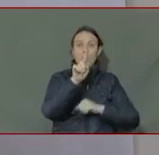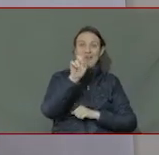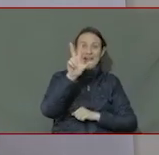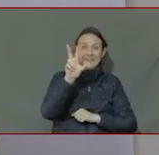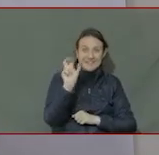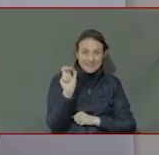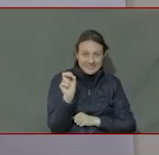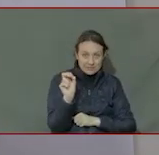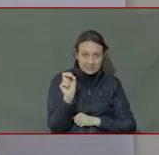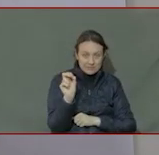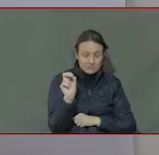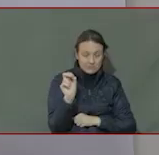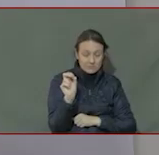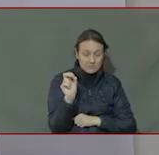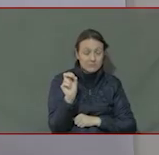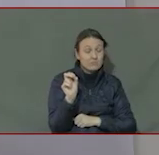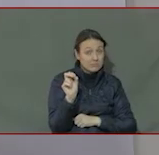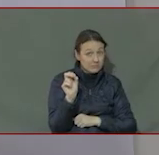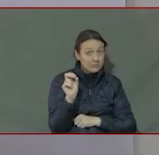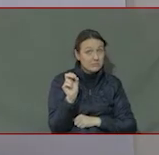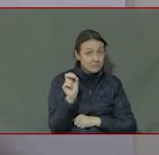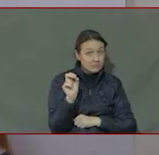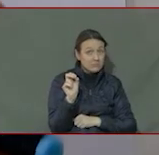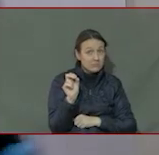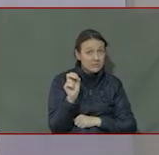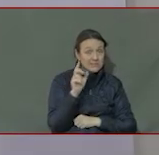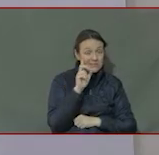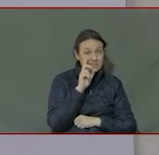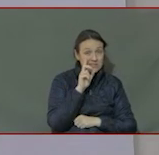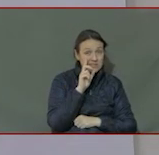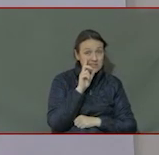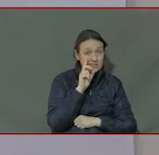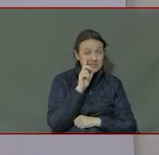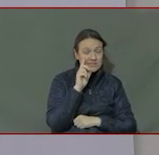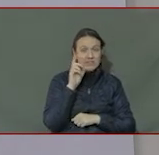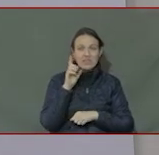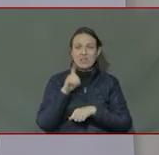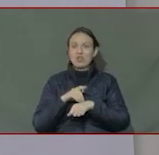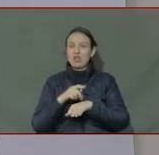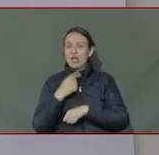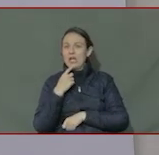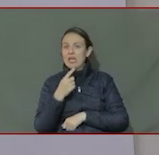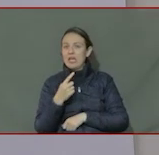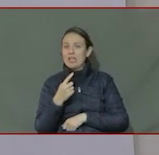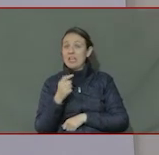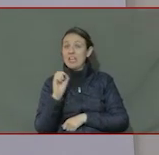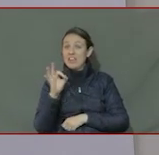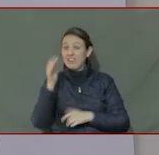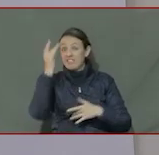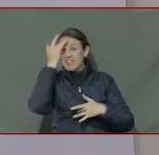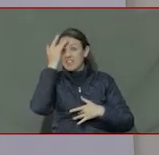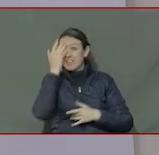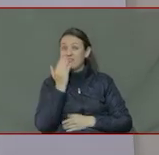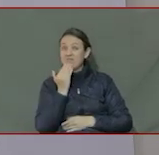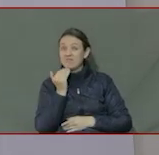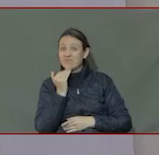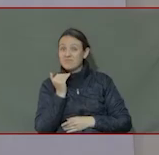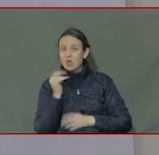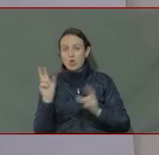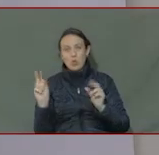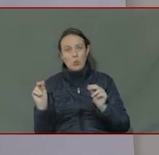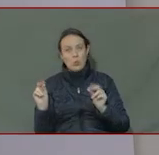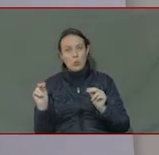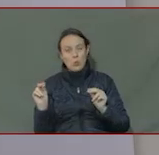180 milligrams. Do you see now why the doctors tell people in your family that if you become